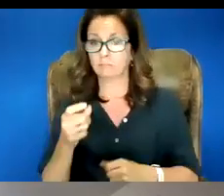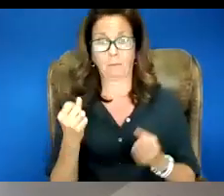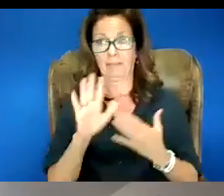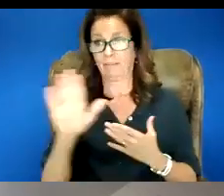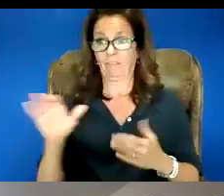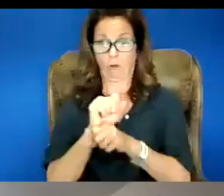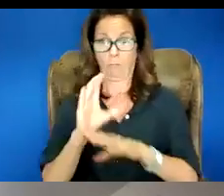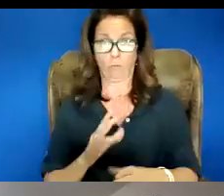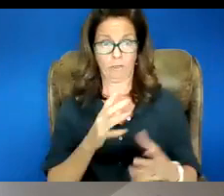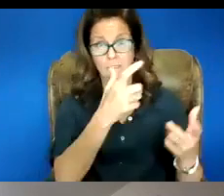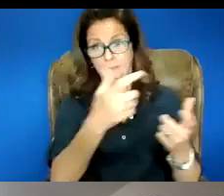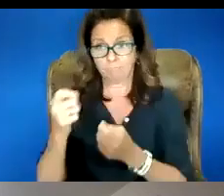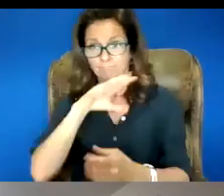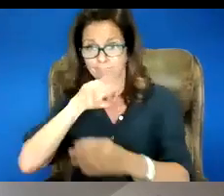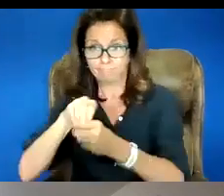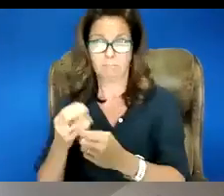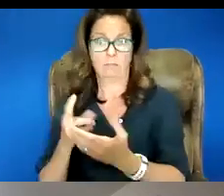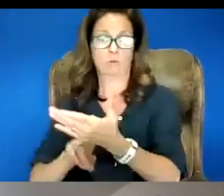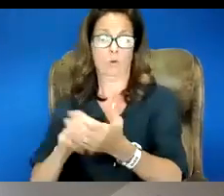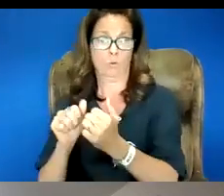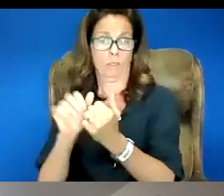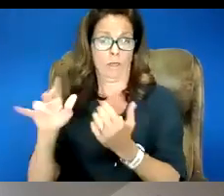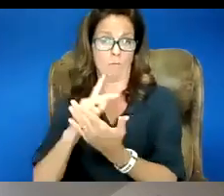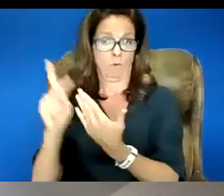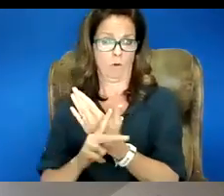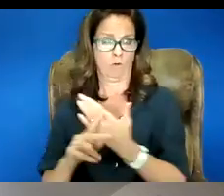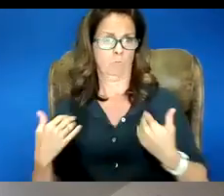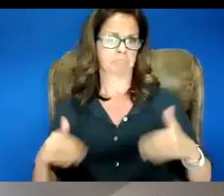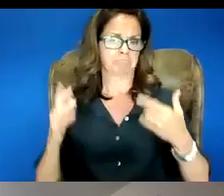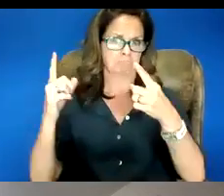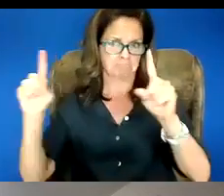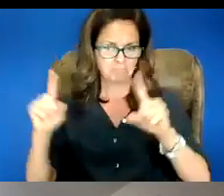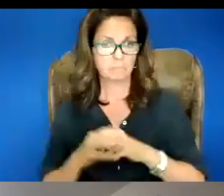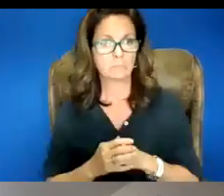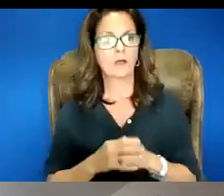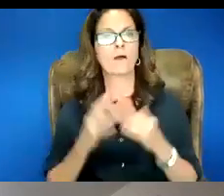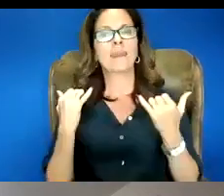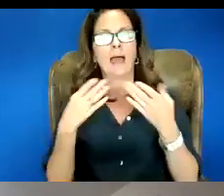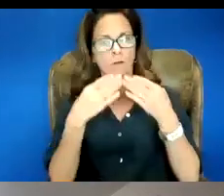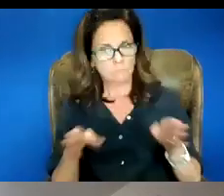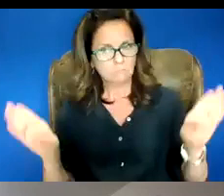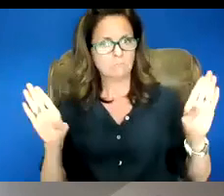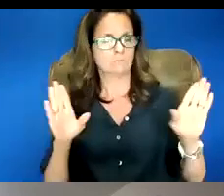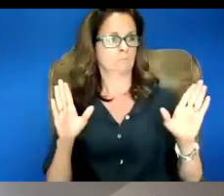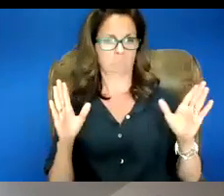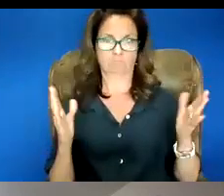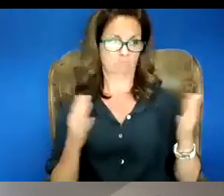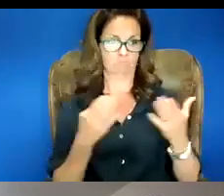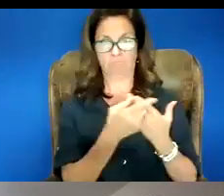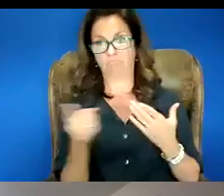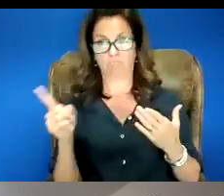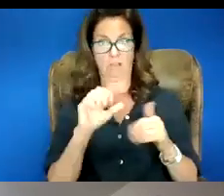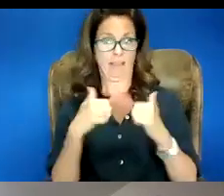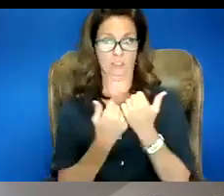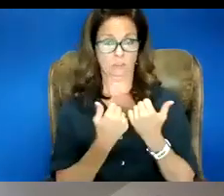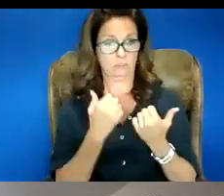and they're already successful. Now we're opening this up to essentially all agencies that participate in the health